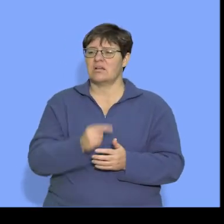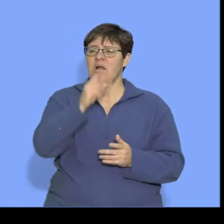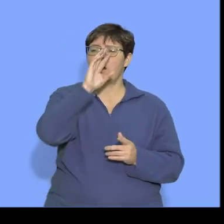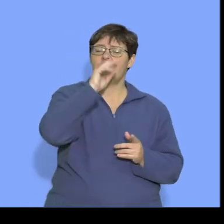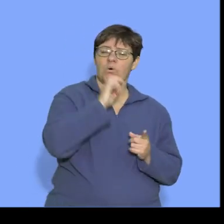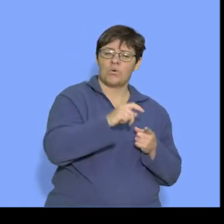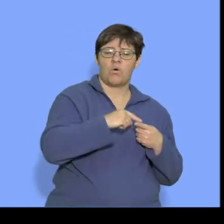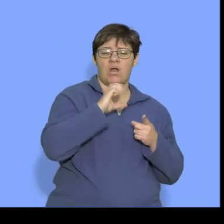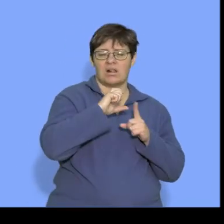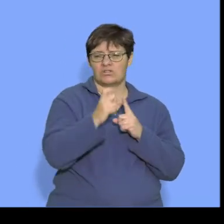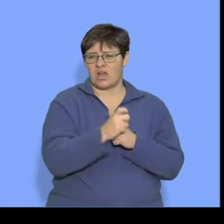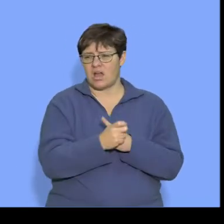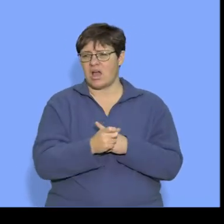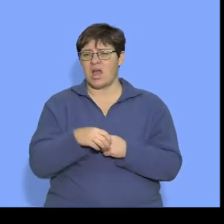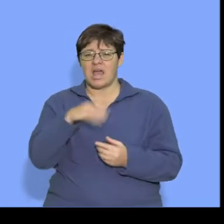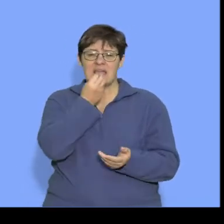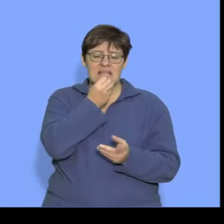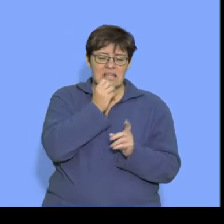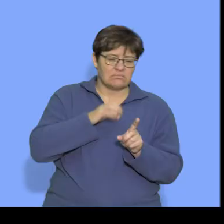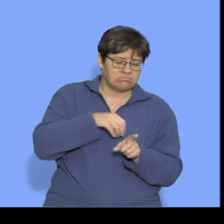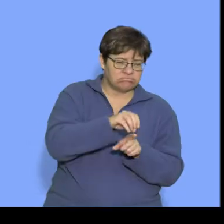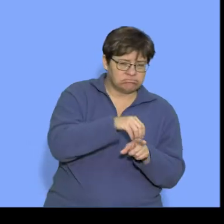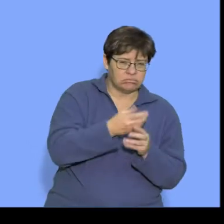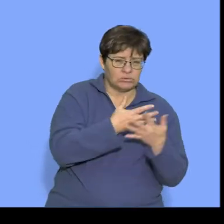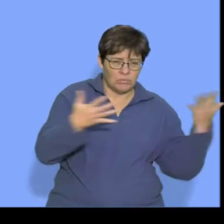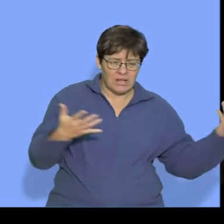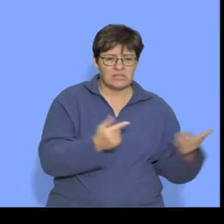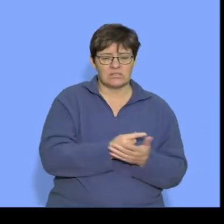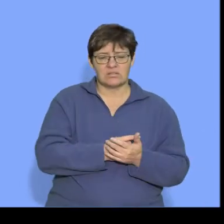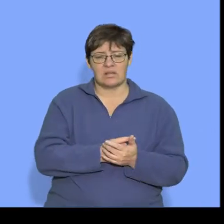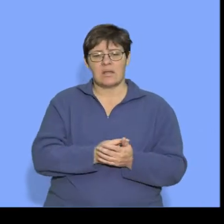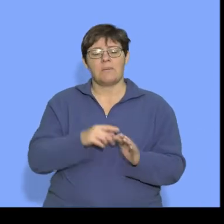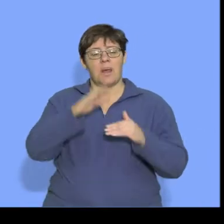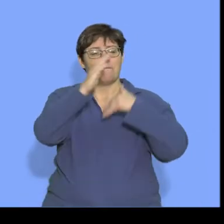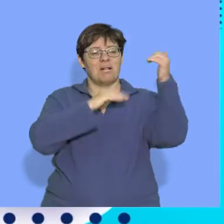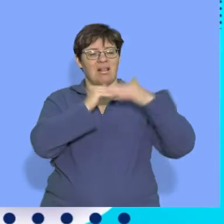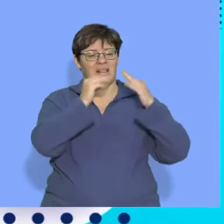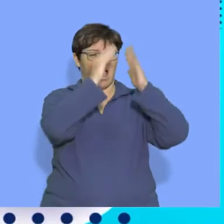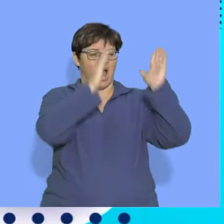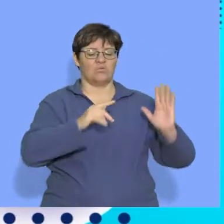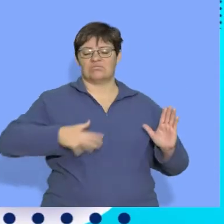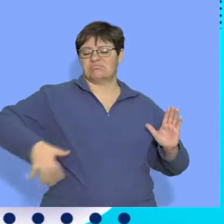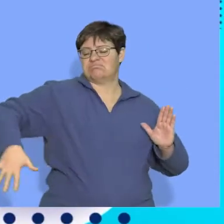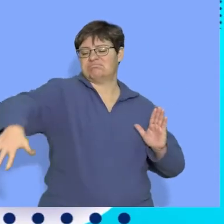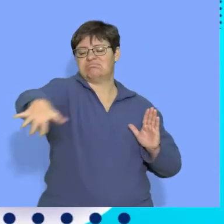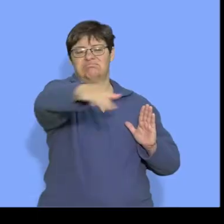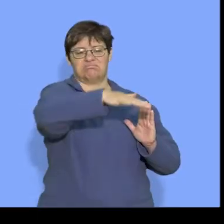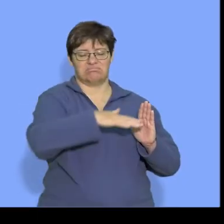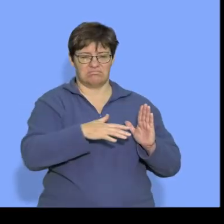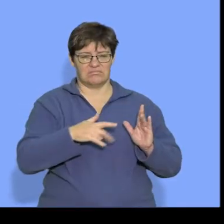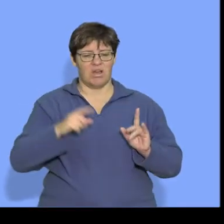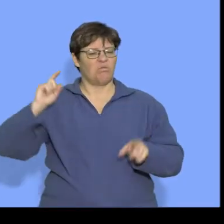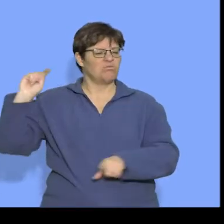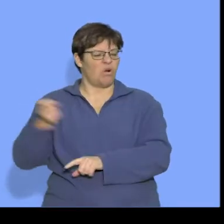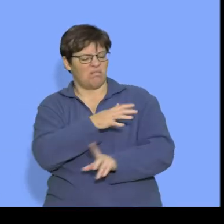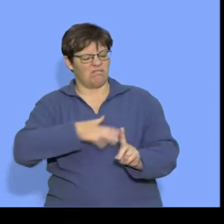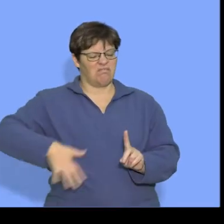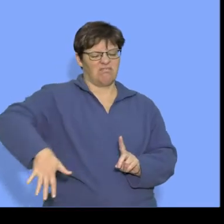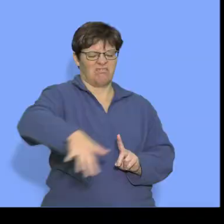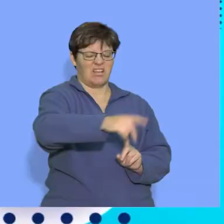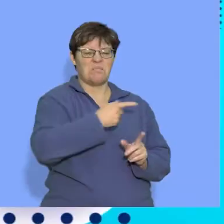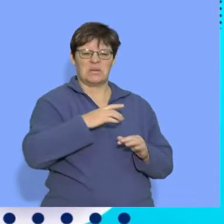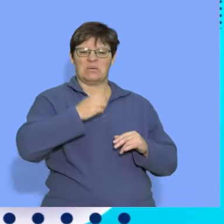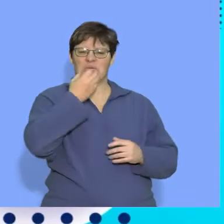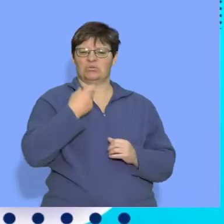overgrazing, and the impact that golf estates have on biodiversity. Mining is a significant industry that